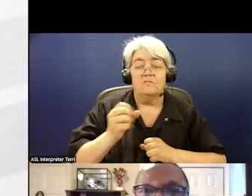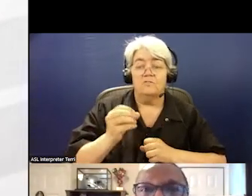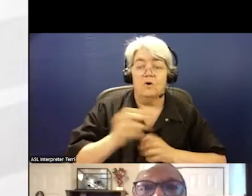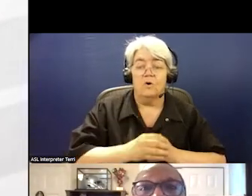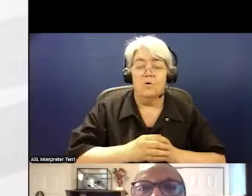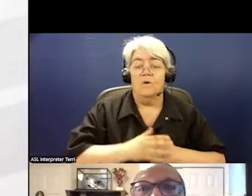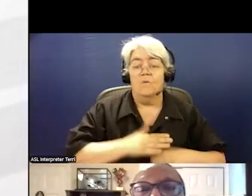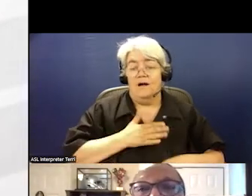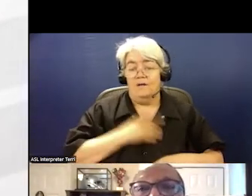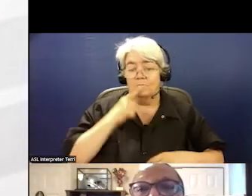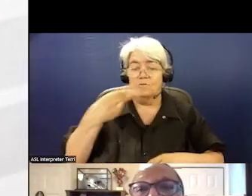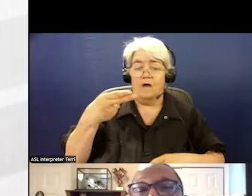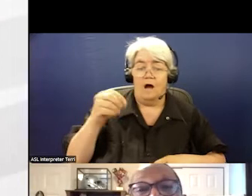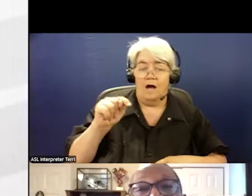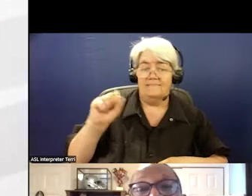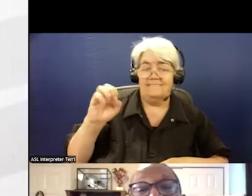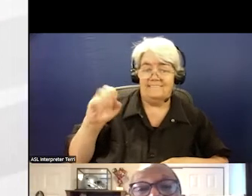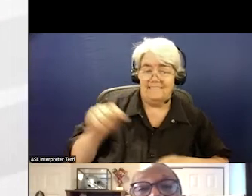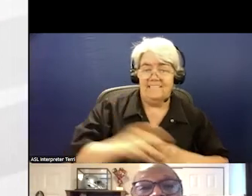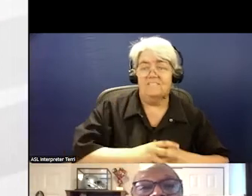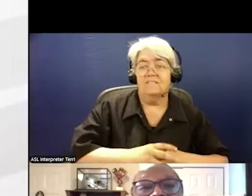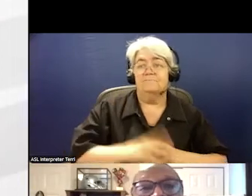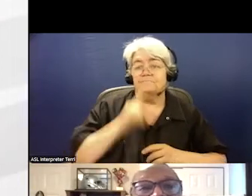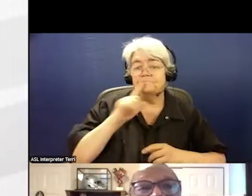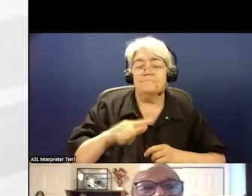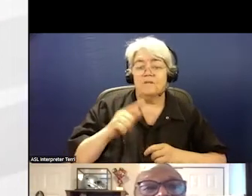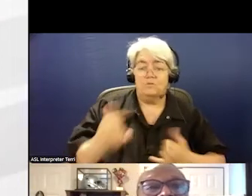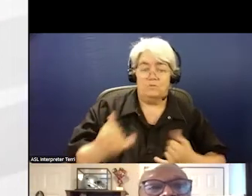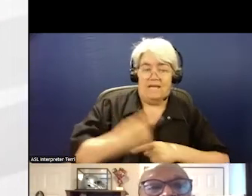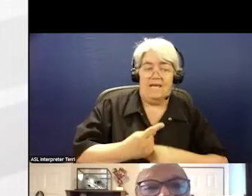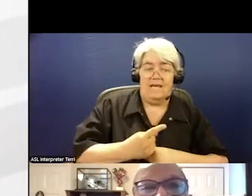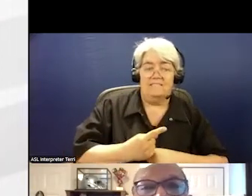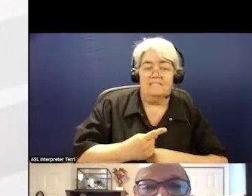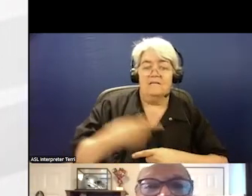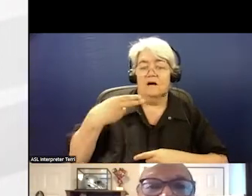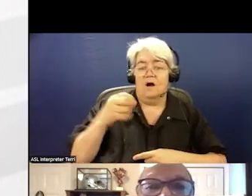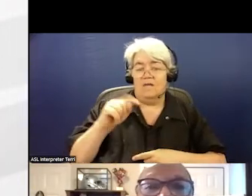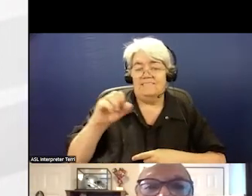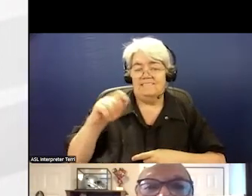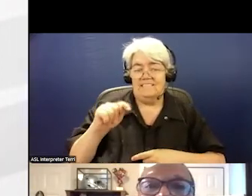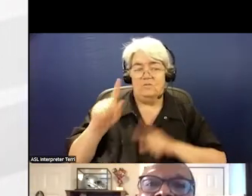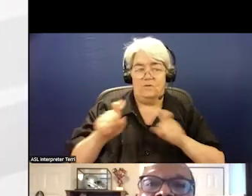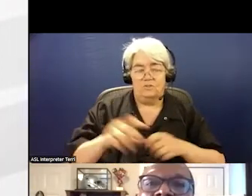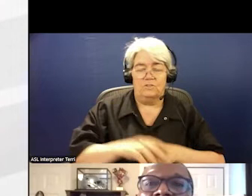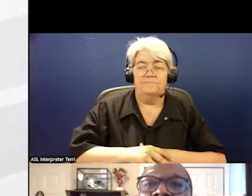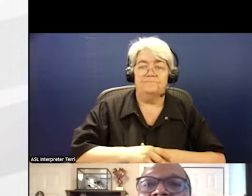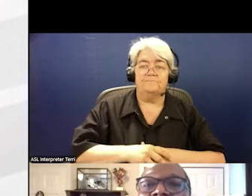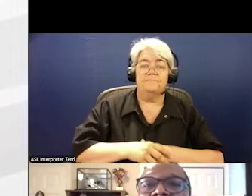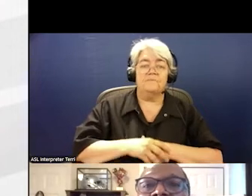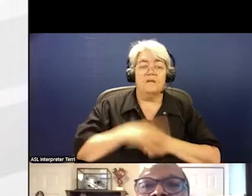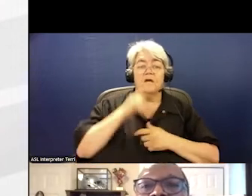hot seat. And let me give you today's hot seat trivia question. And this is learning